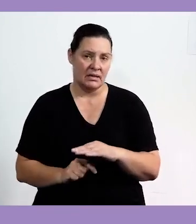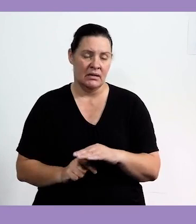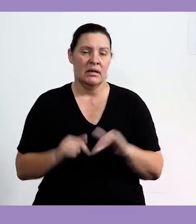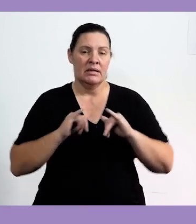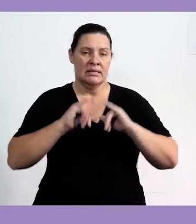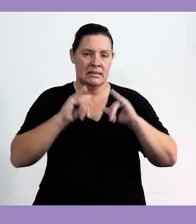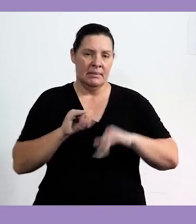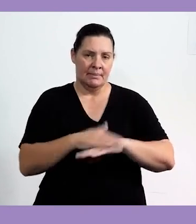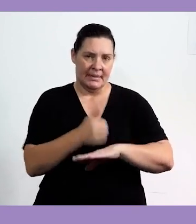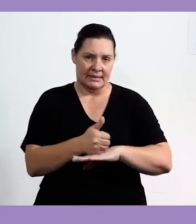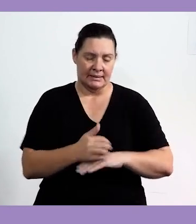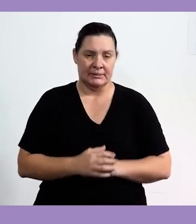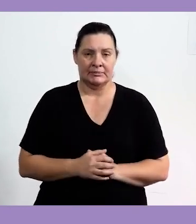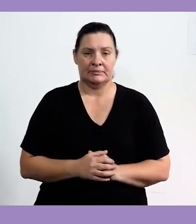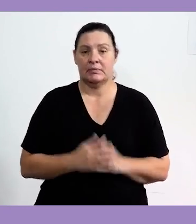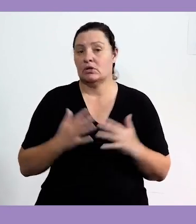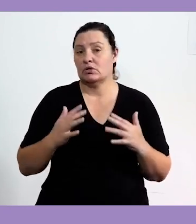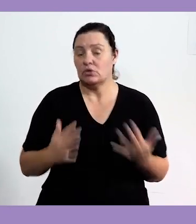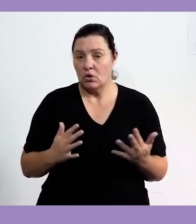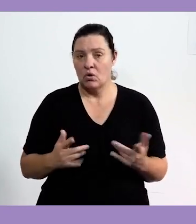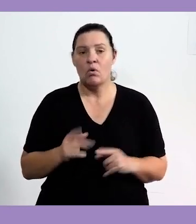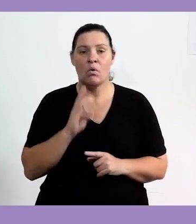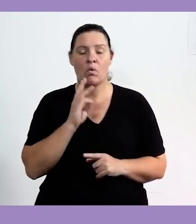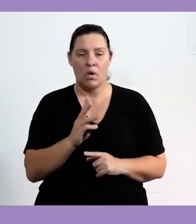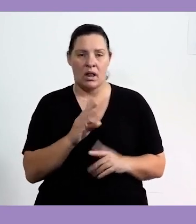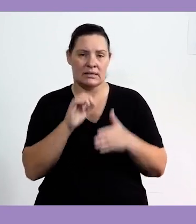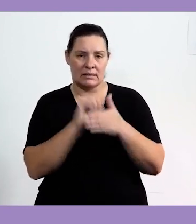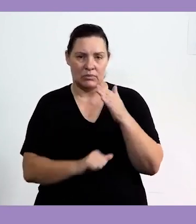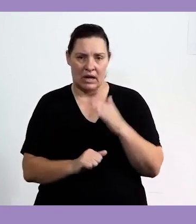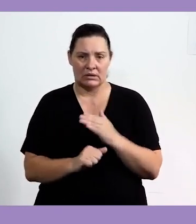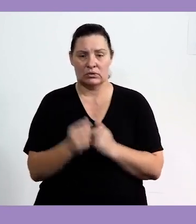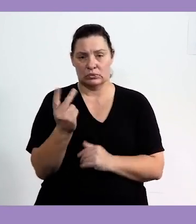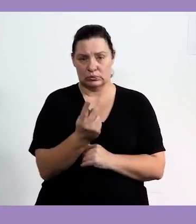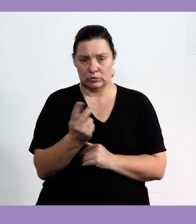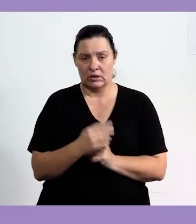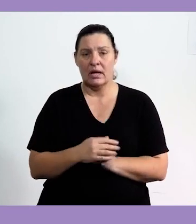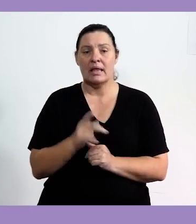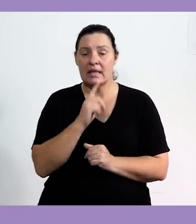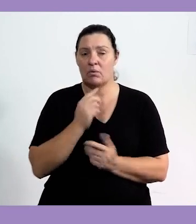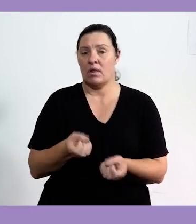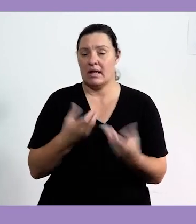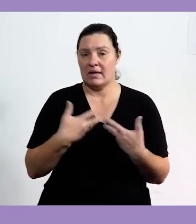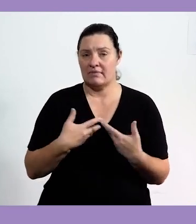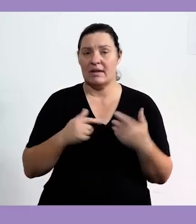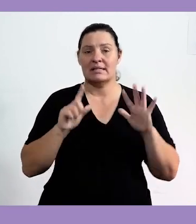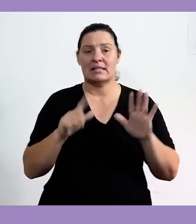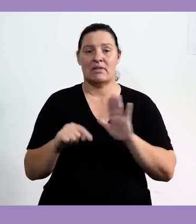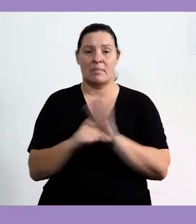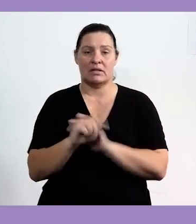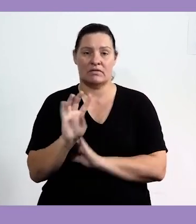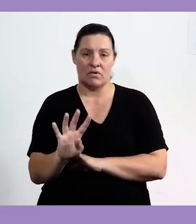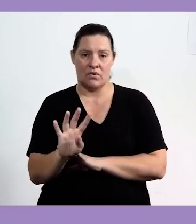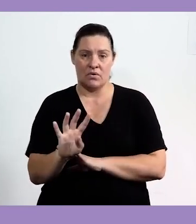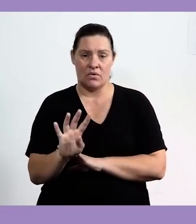dividing powers that are the same base. So we are just going to subtract those two exponents, and that is going to give us